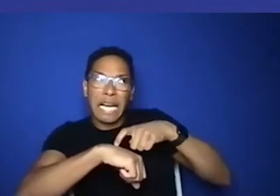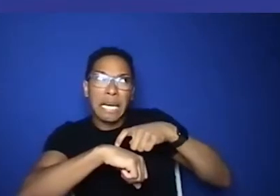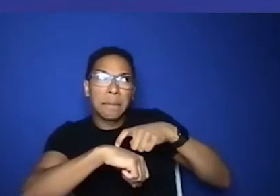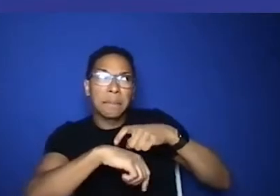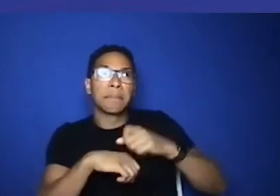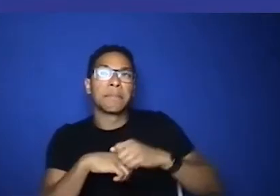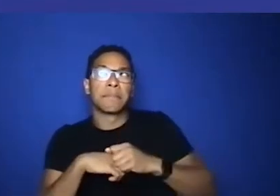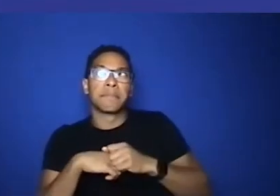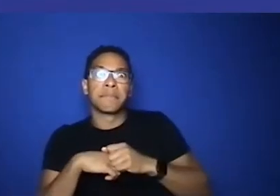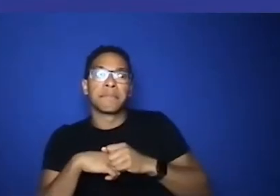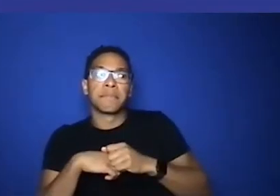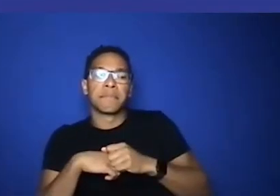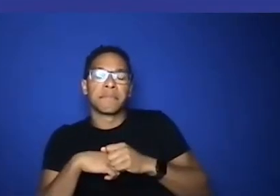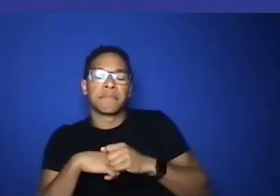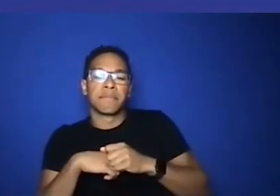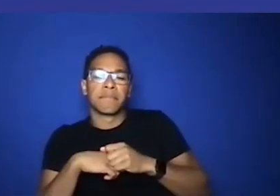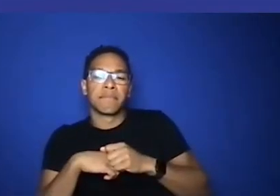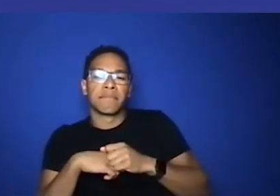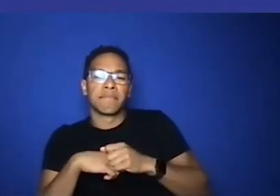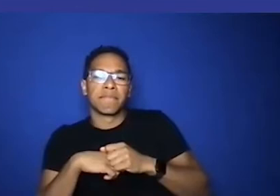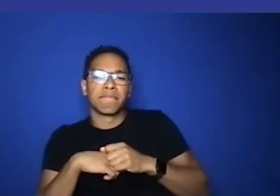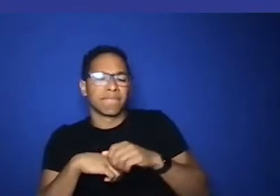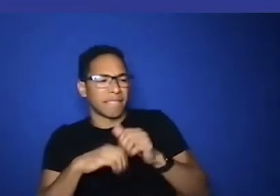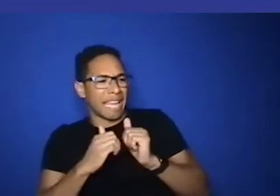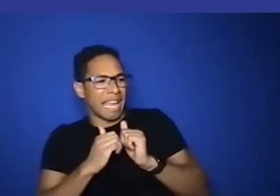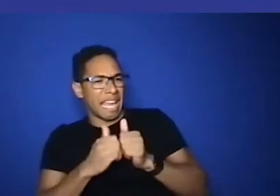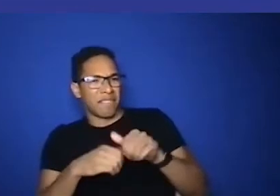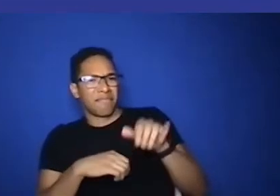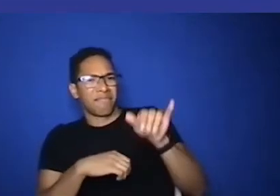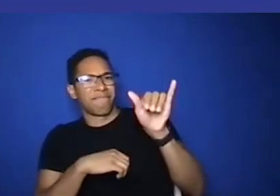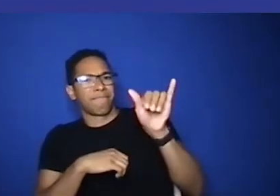condition meaning? How does it